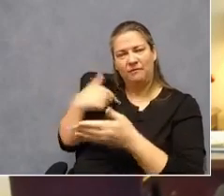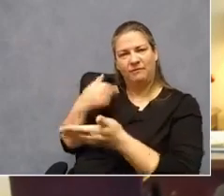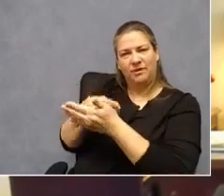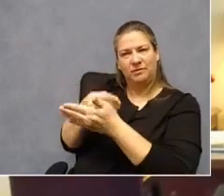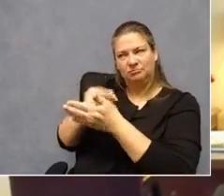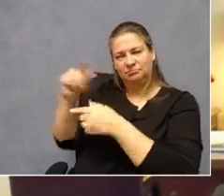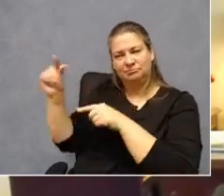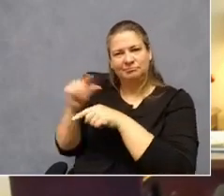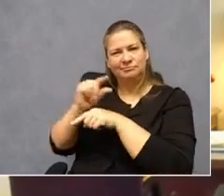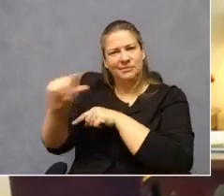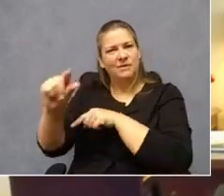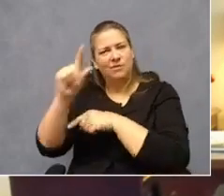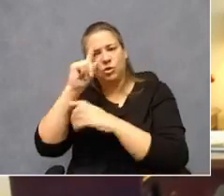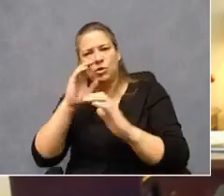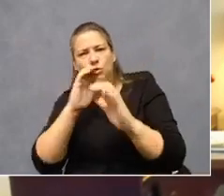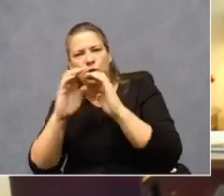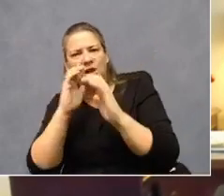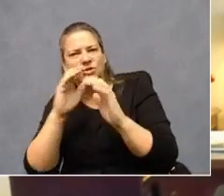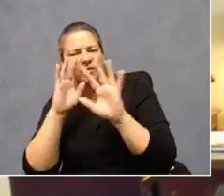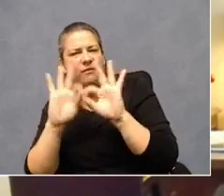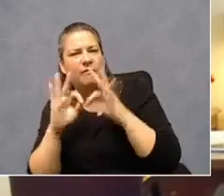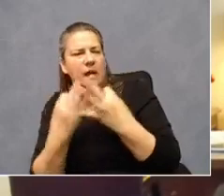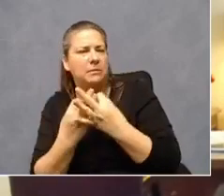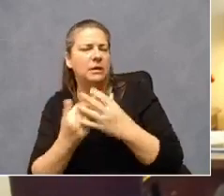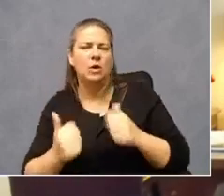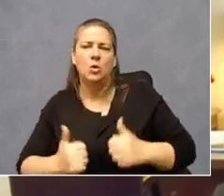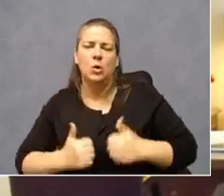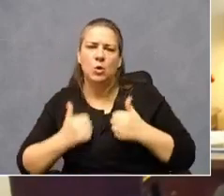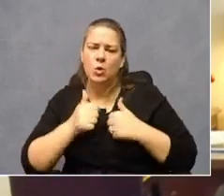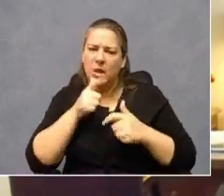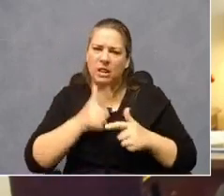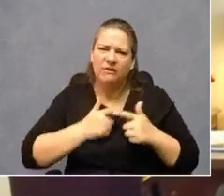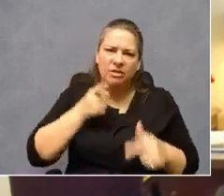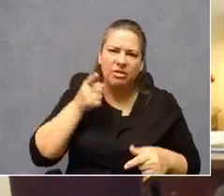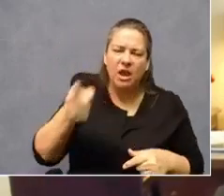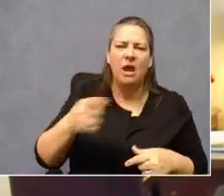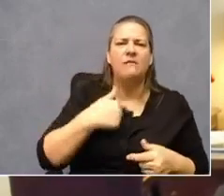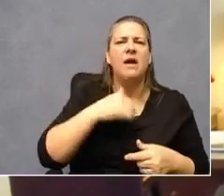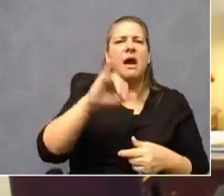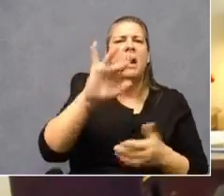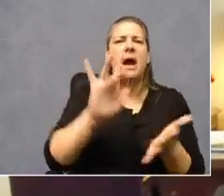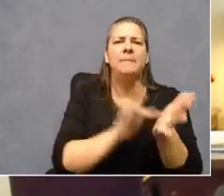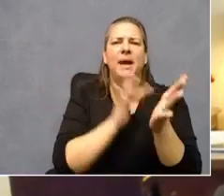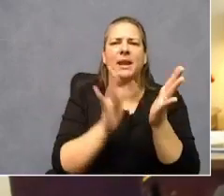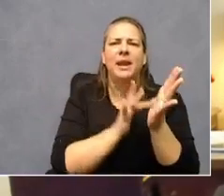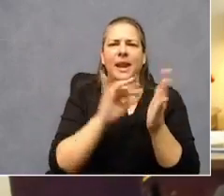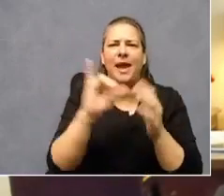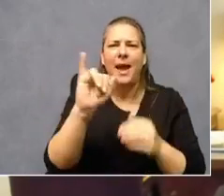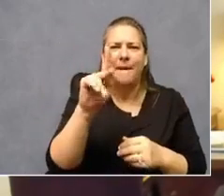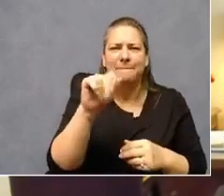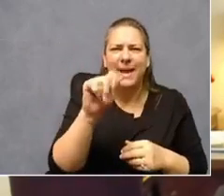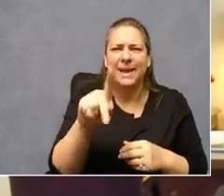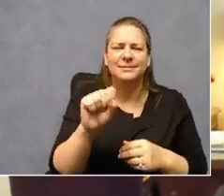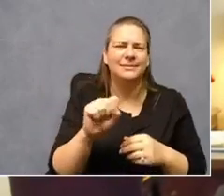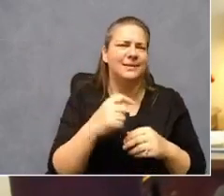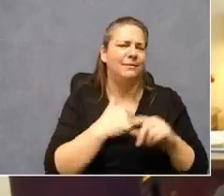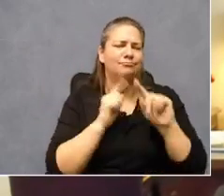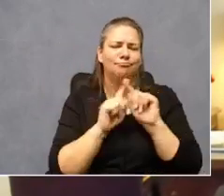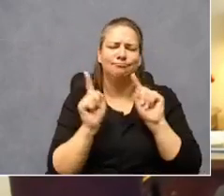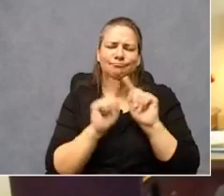communication for families and residents, and providing iPads and those kinds of things that would help